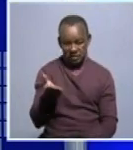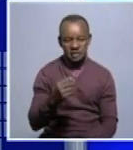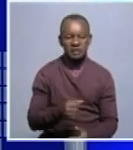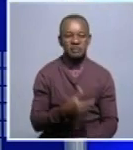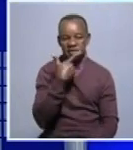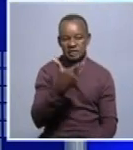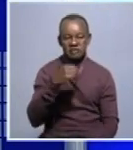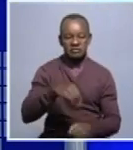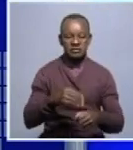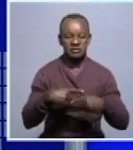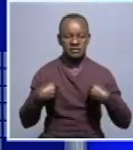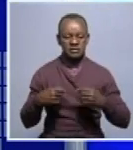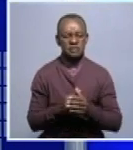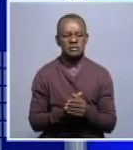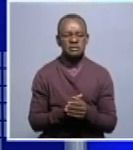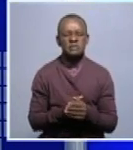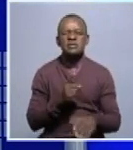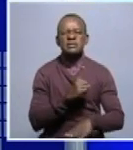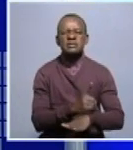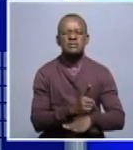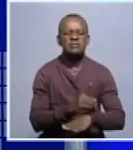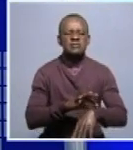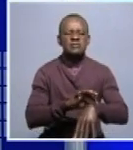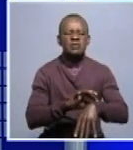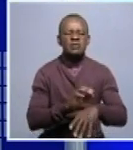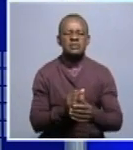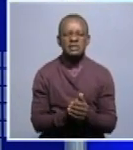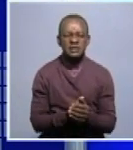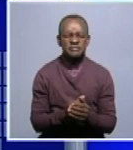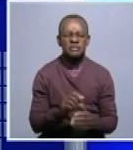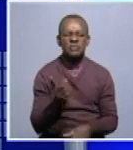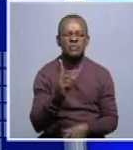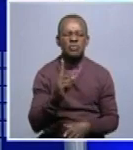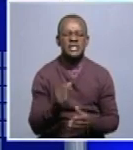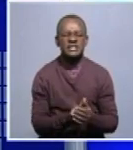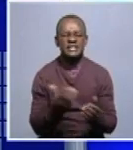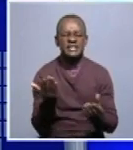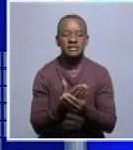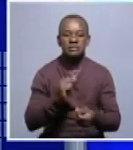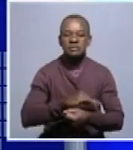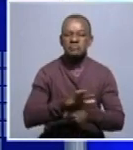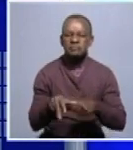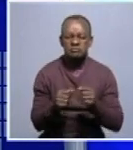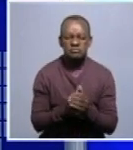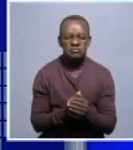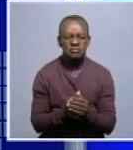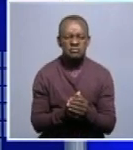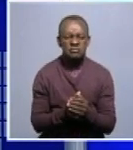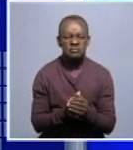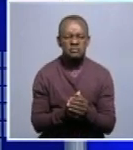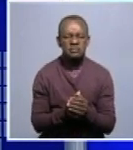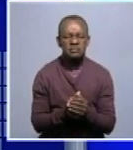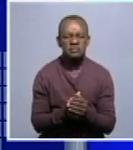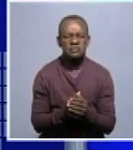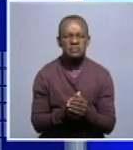much. Firstly, Doctor, what are COVID-19 variants of concern, and what causes a new variant of